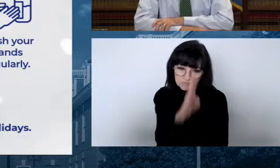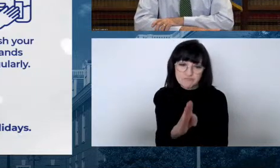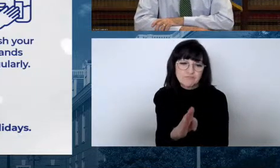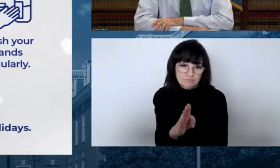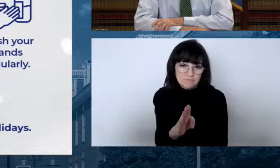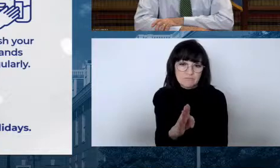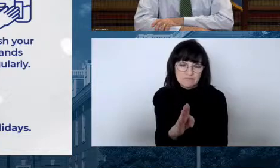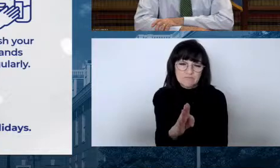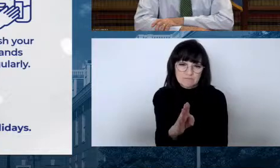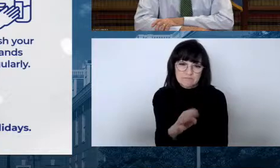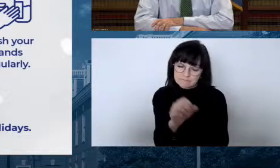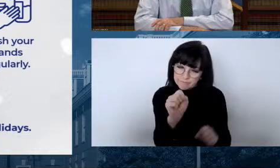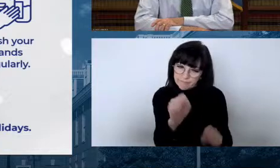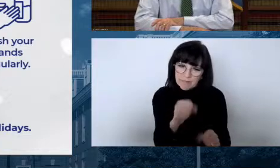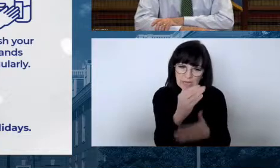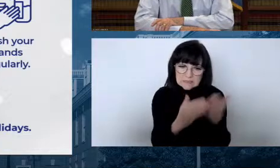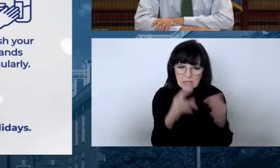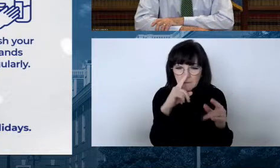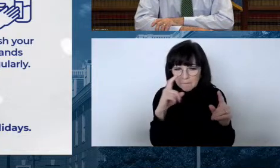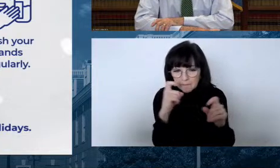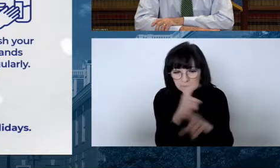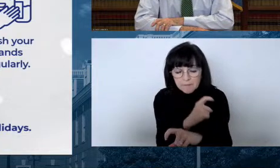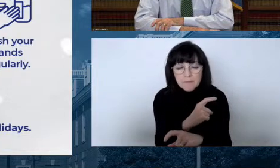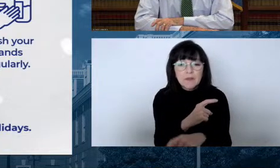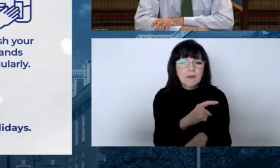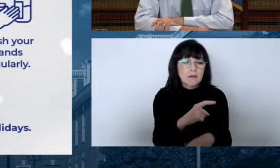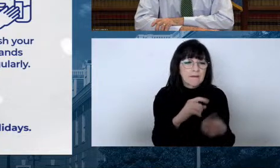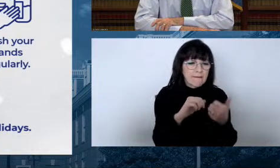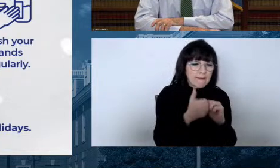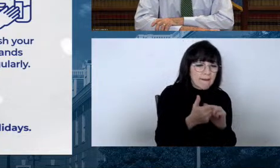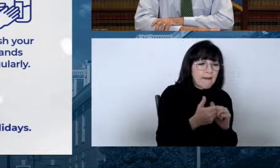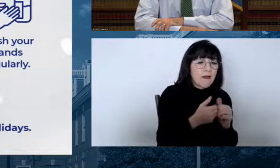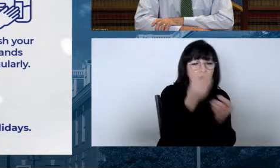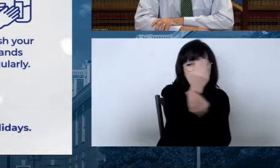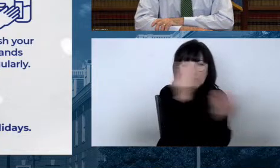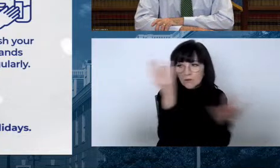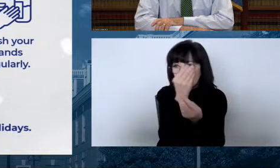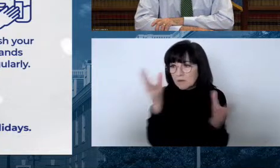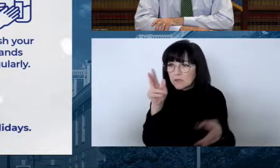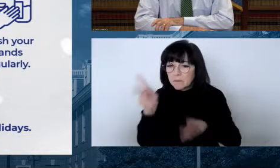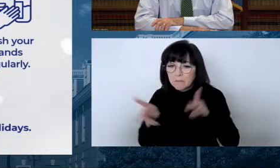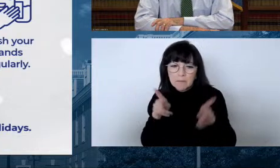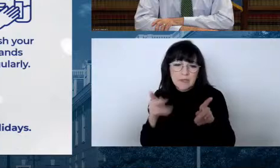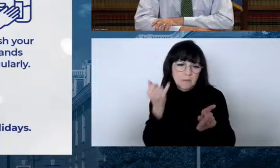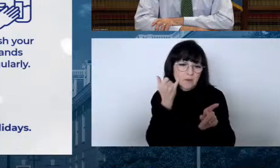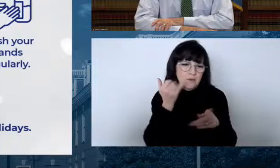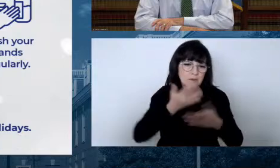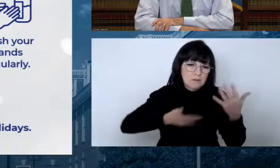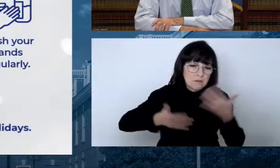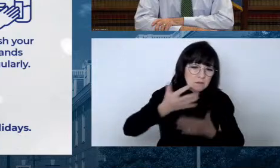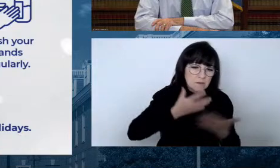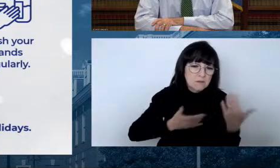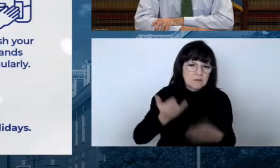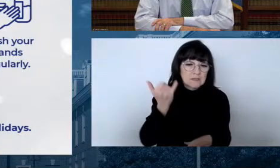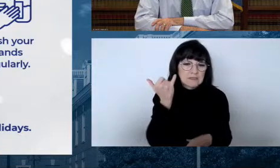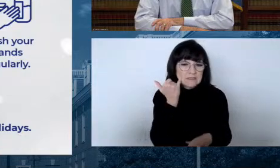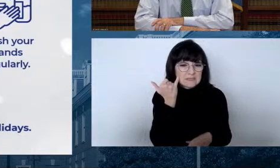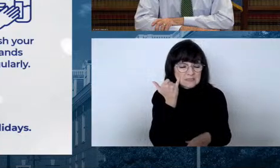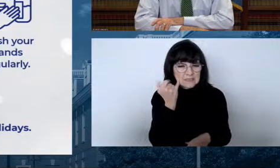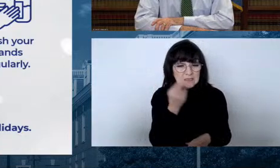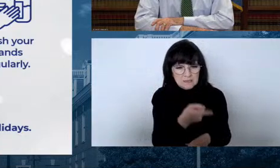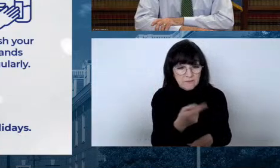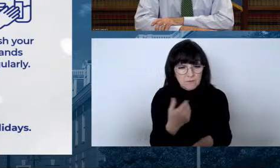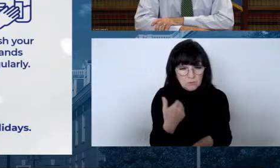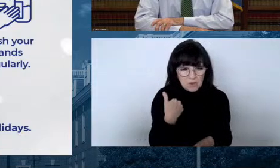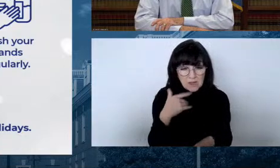some complexity there in terms of contact tracing, but if you do have a positive case in your household, obviously, or if you have